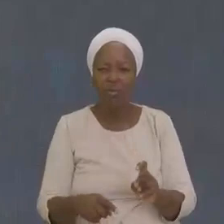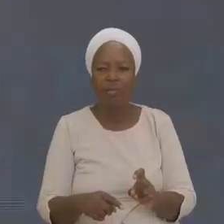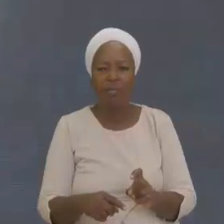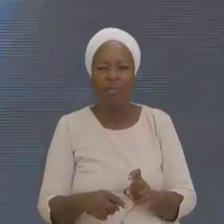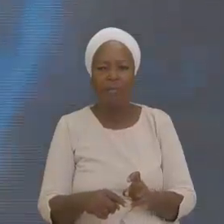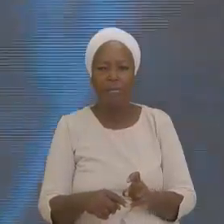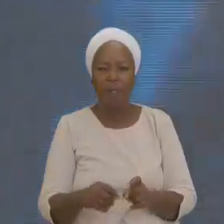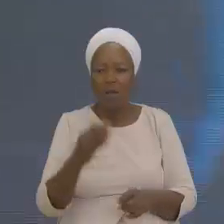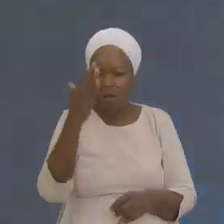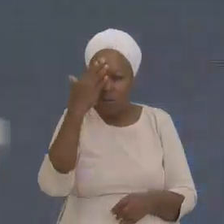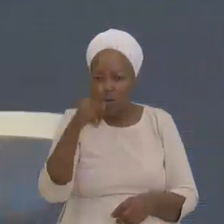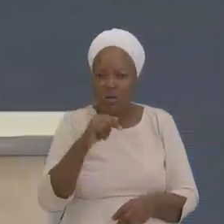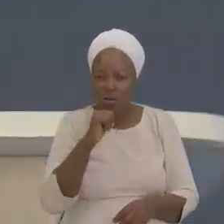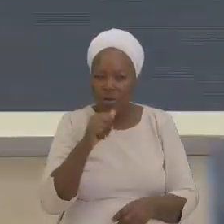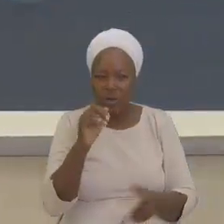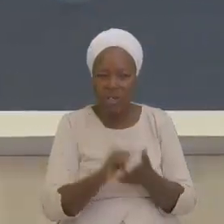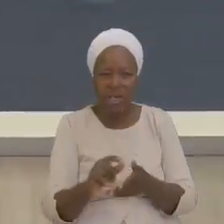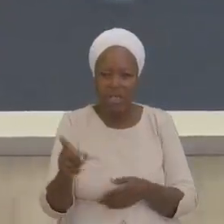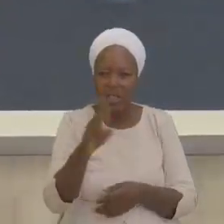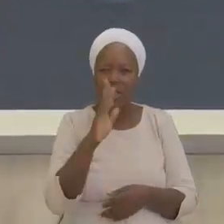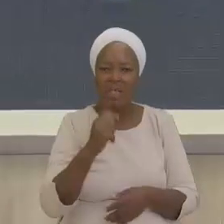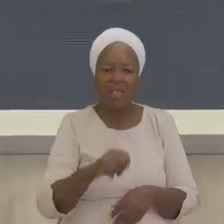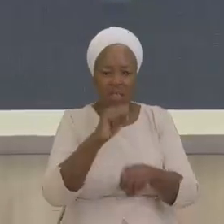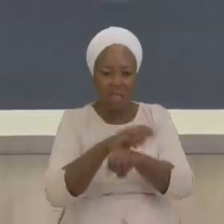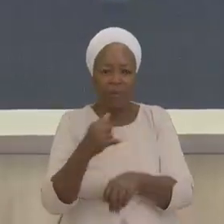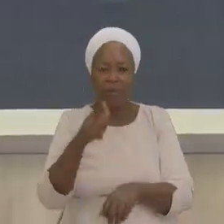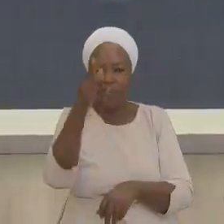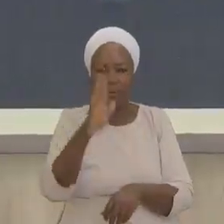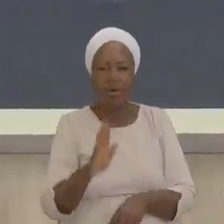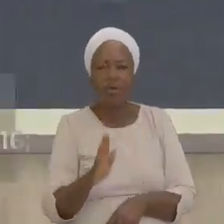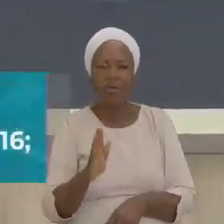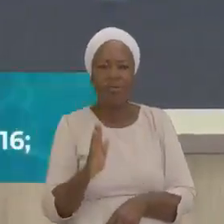Know ye not that ye are the temple of God,